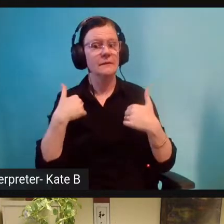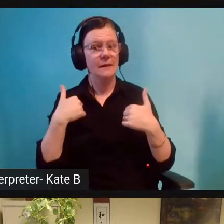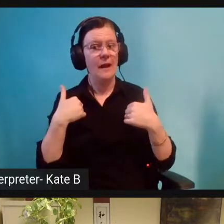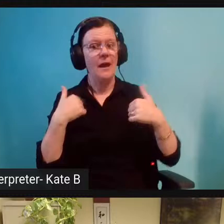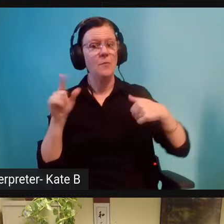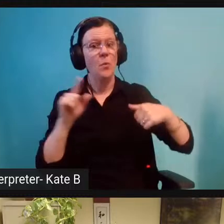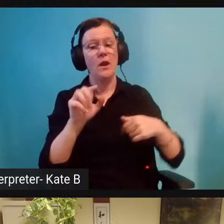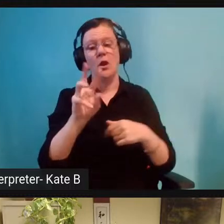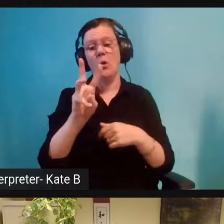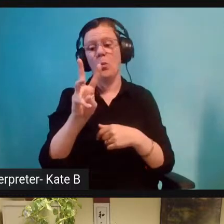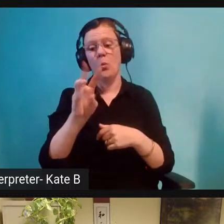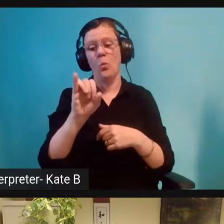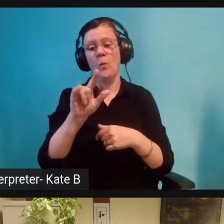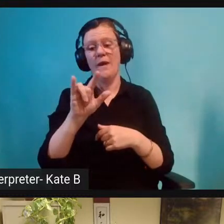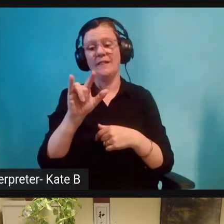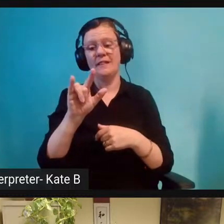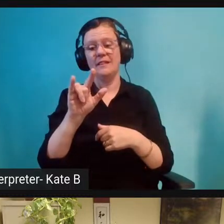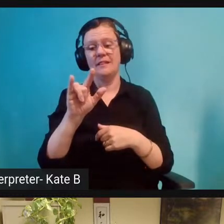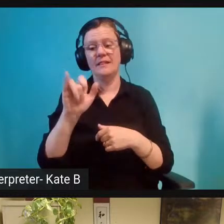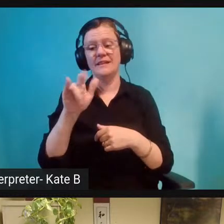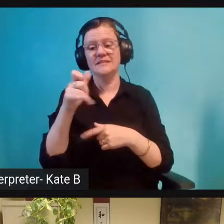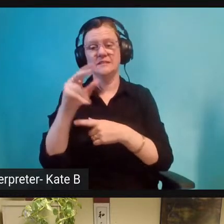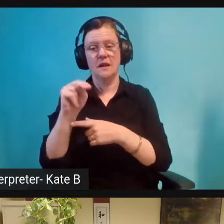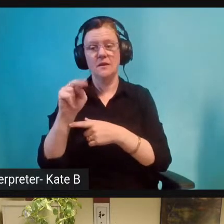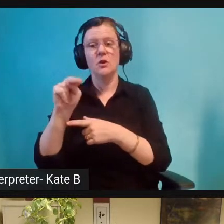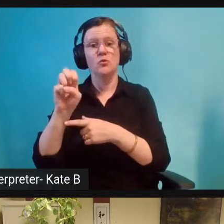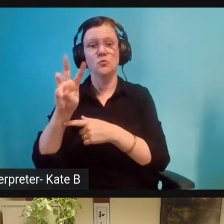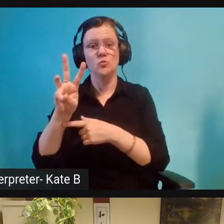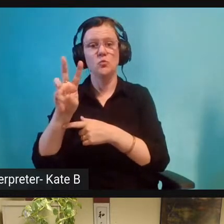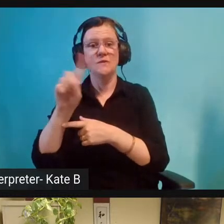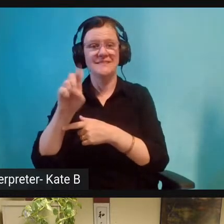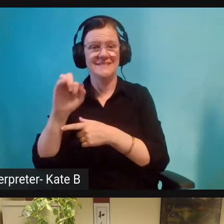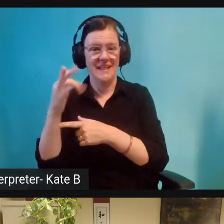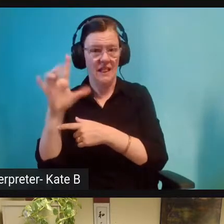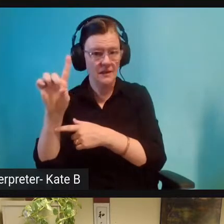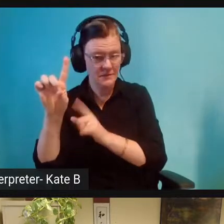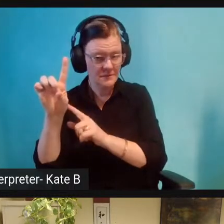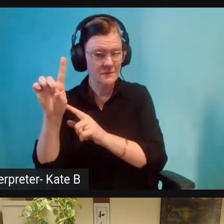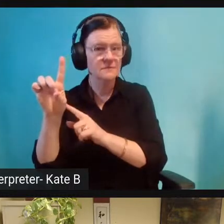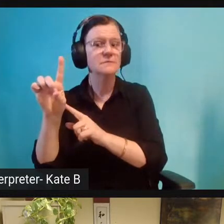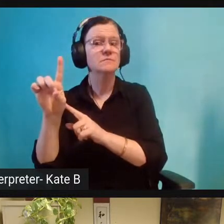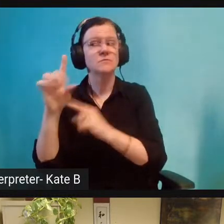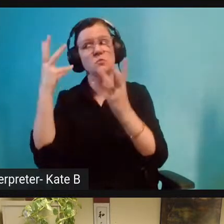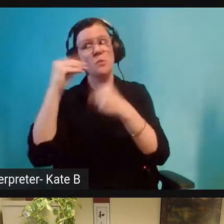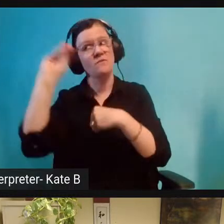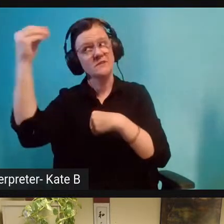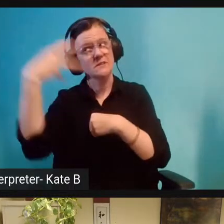New Zealand today, where it's a beautiful sunny day.